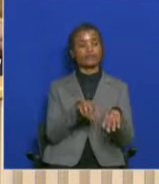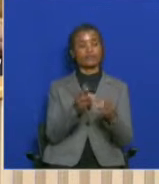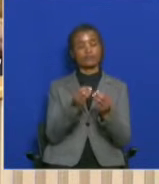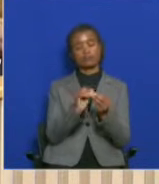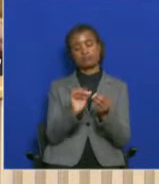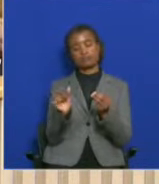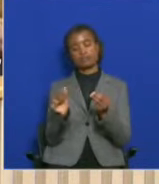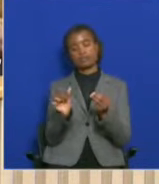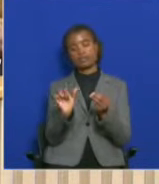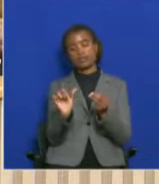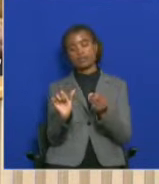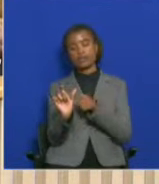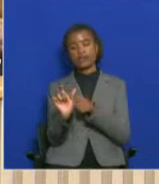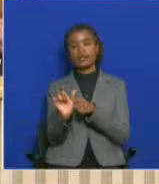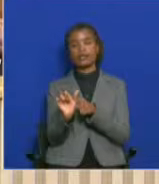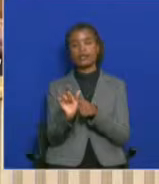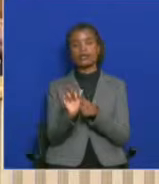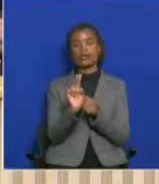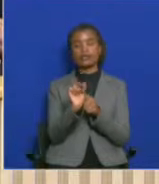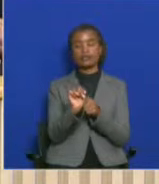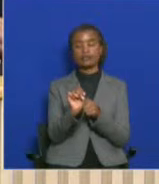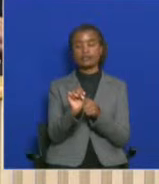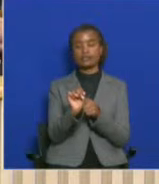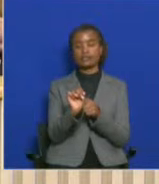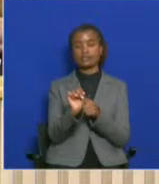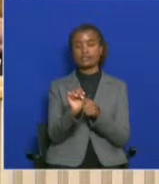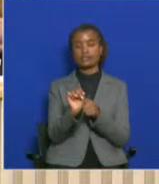usual prefix for CSD numbers.